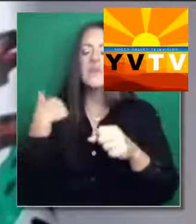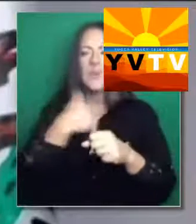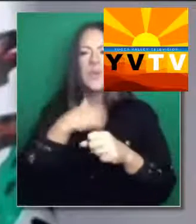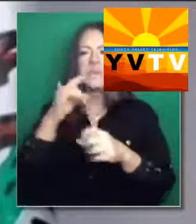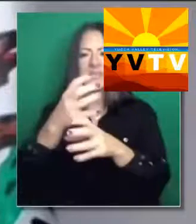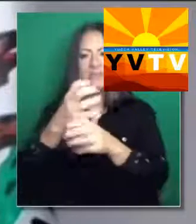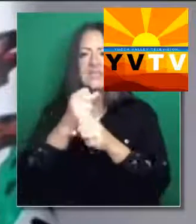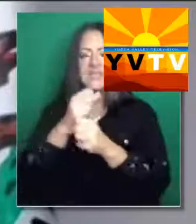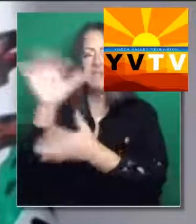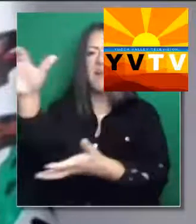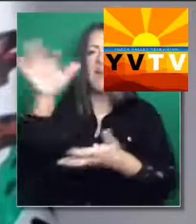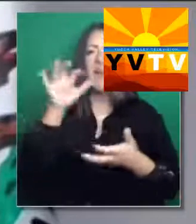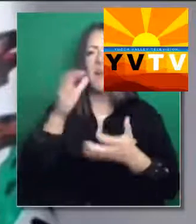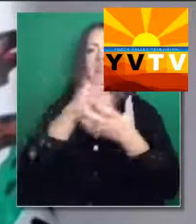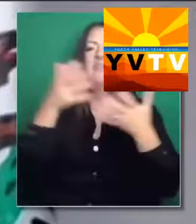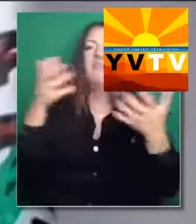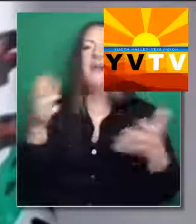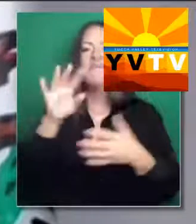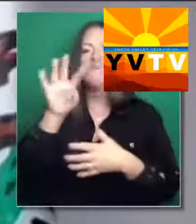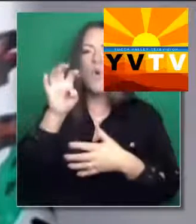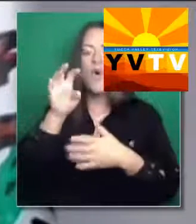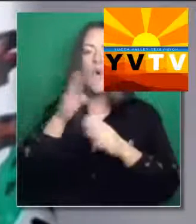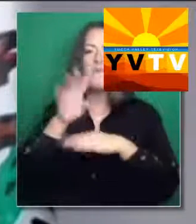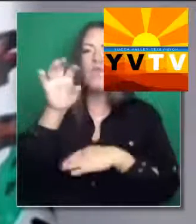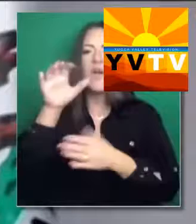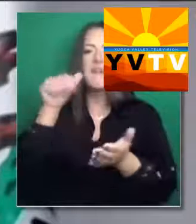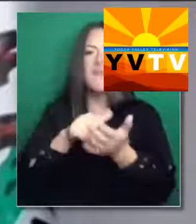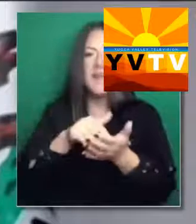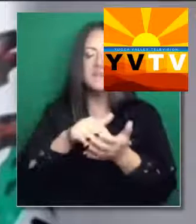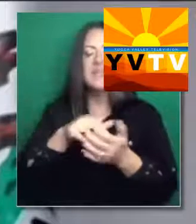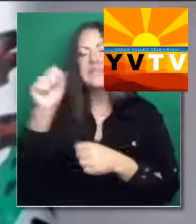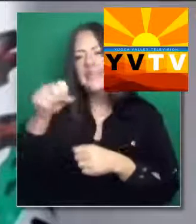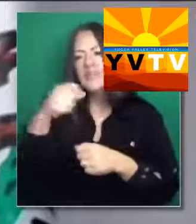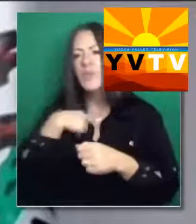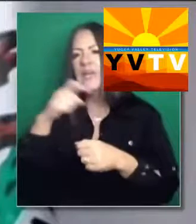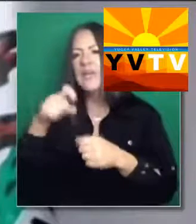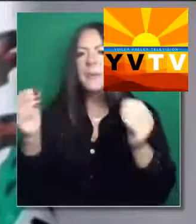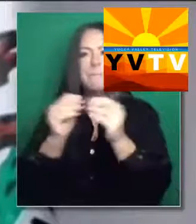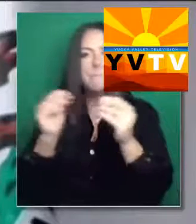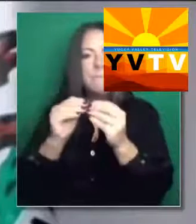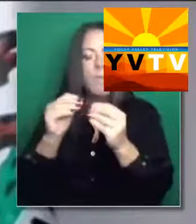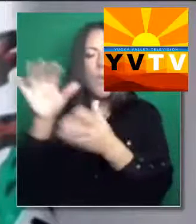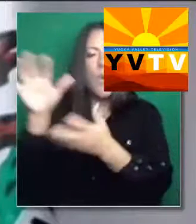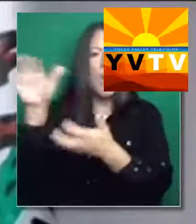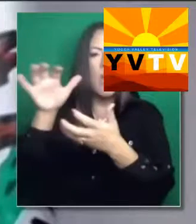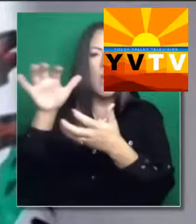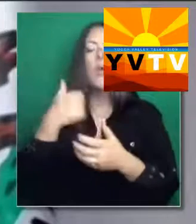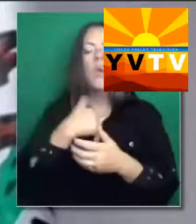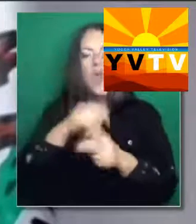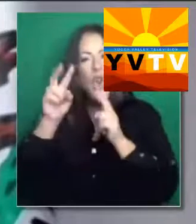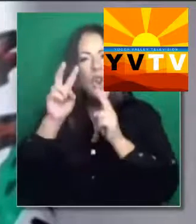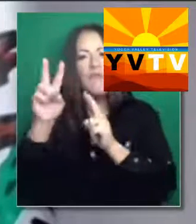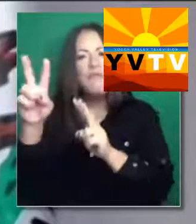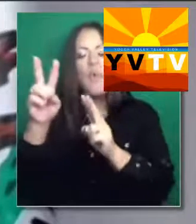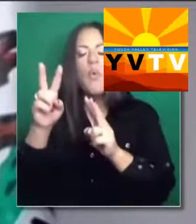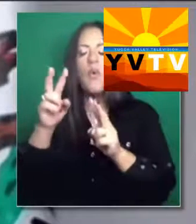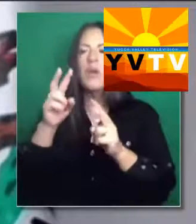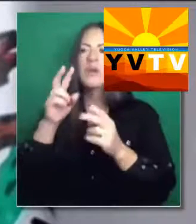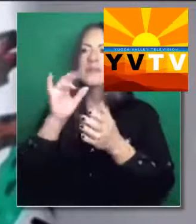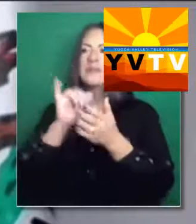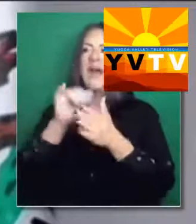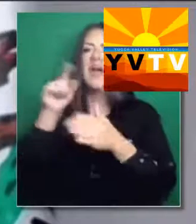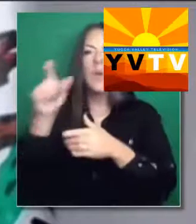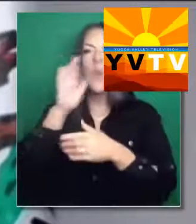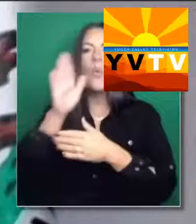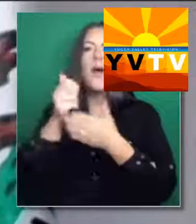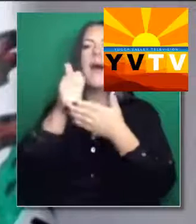in arms already, it would not be soon enough. So we need to look forward to the vaccine and the solution that it's going to bring us as